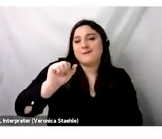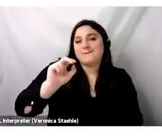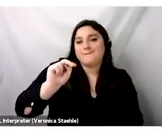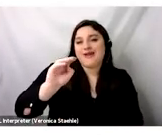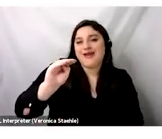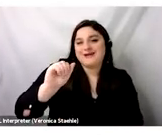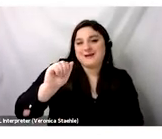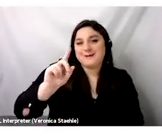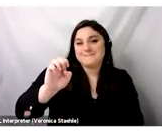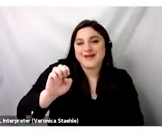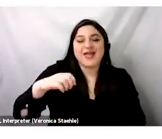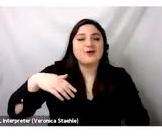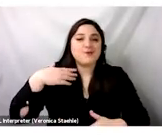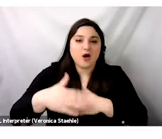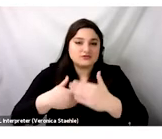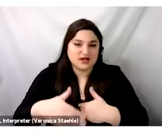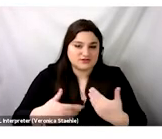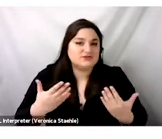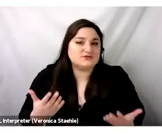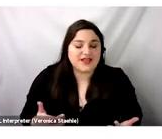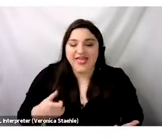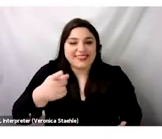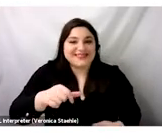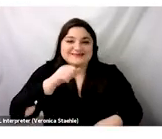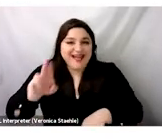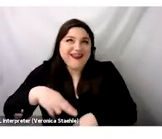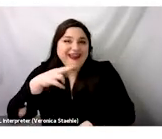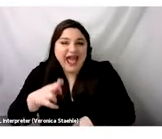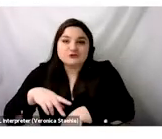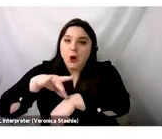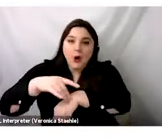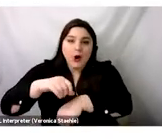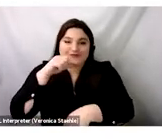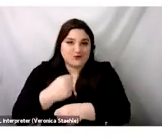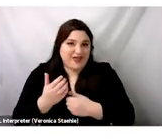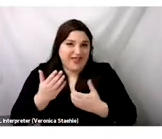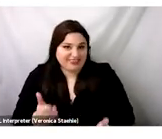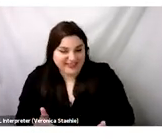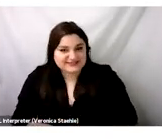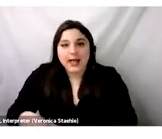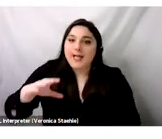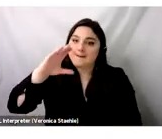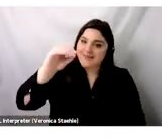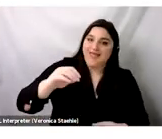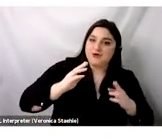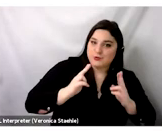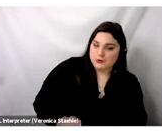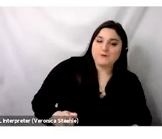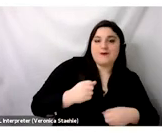basically man-made processes, a man-made, you know, thing, microplastics, just with a totally